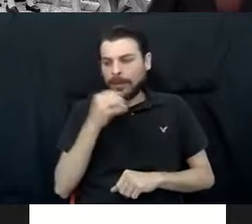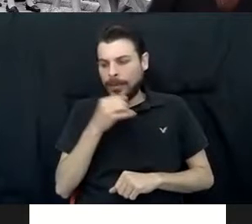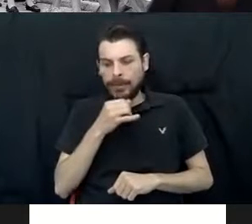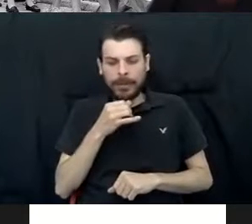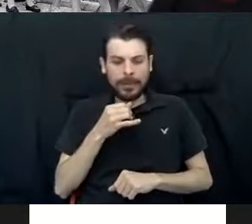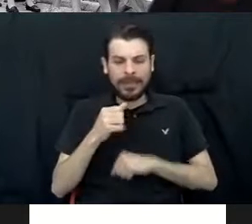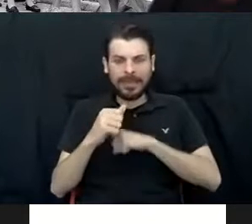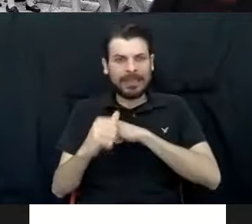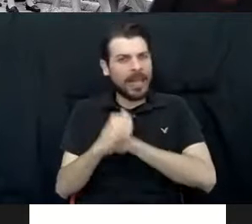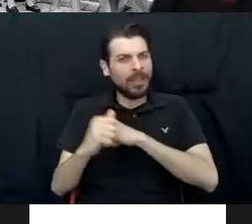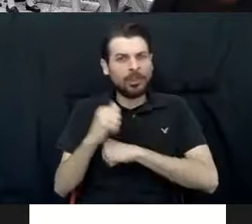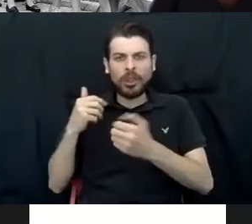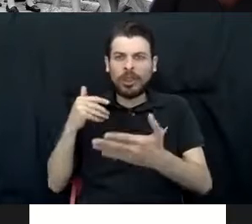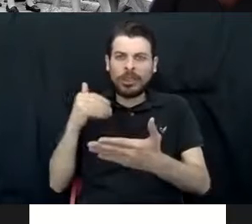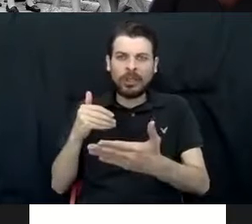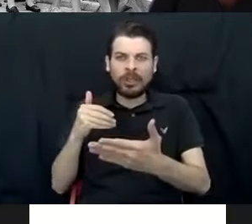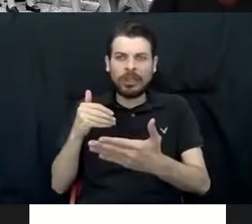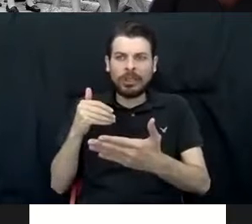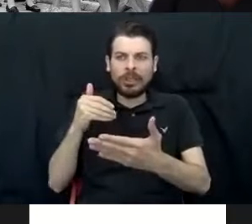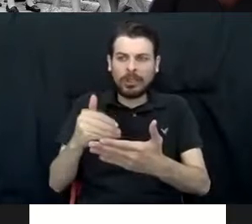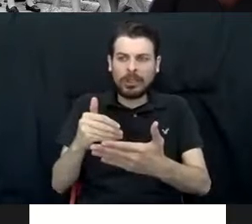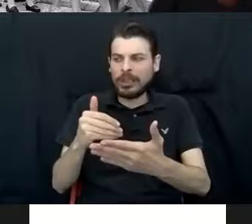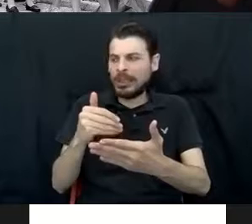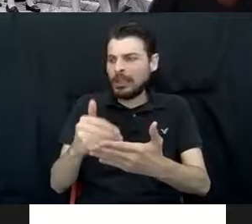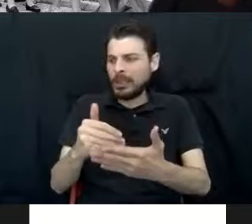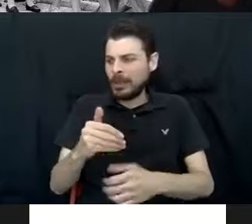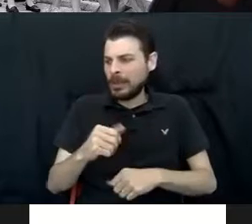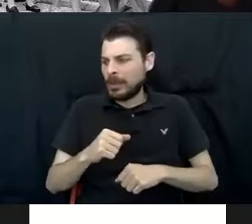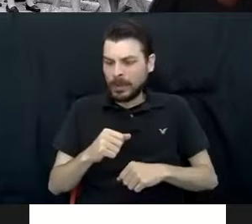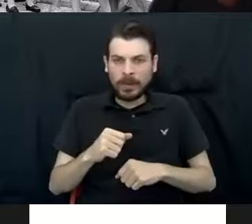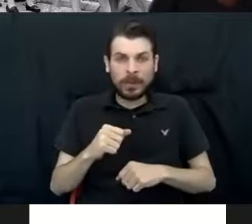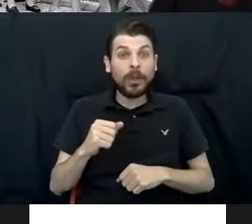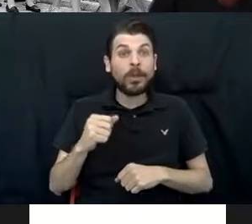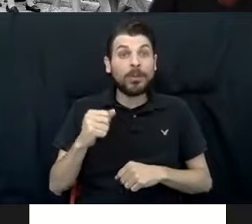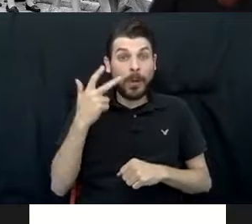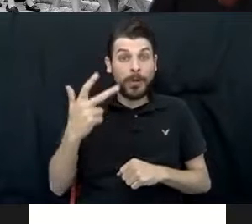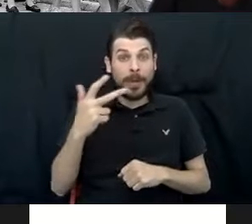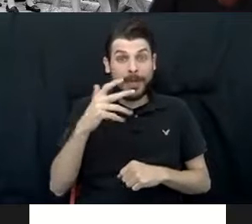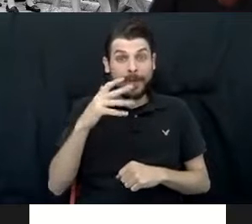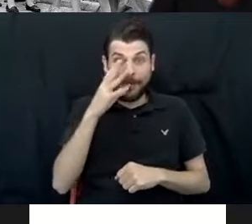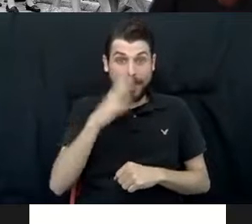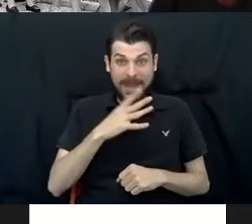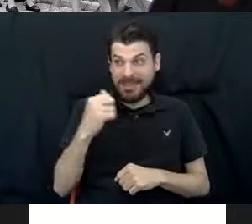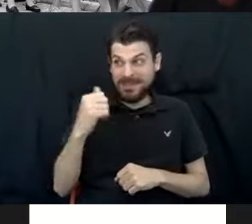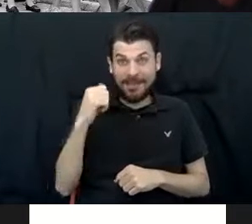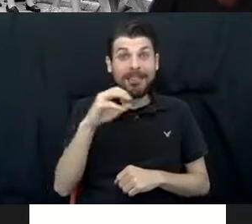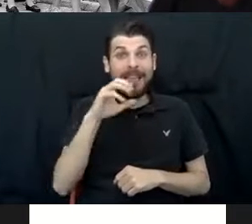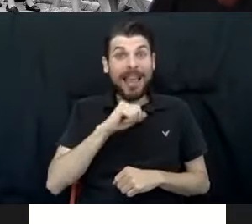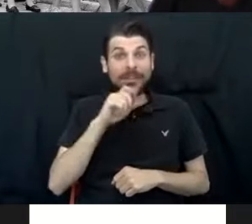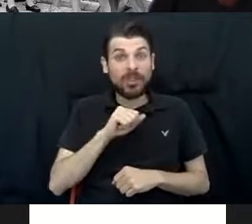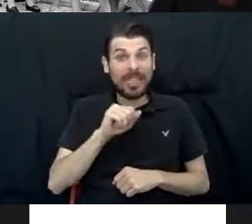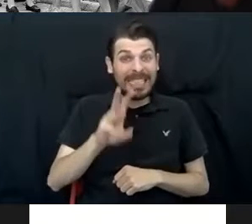us, especially me. The women, whose ages ranged from 65